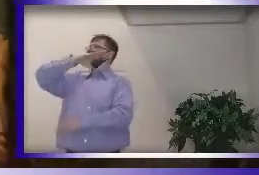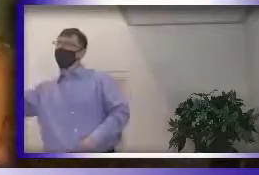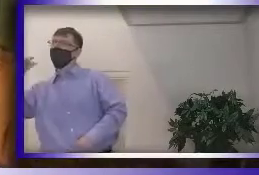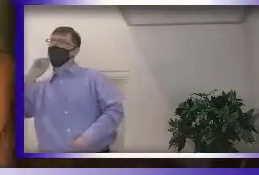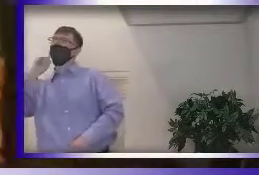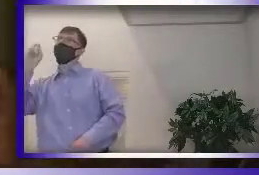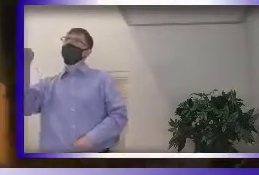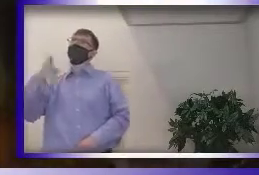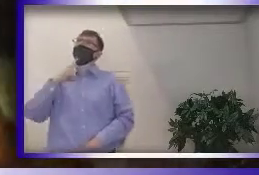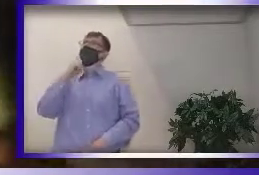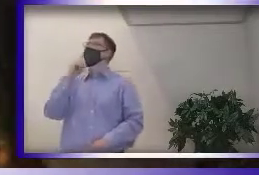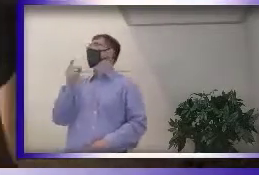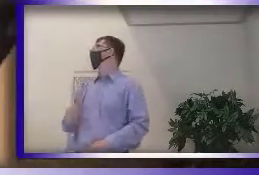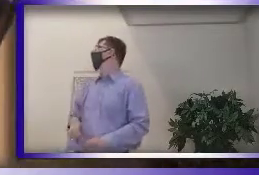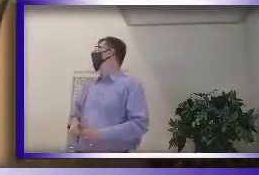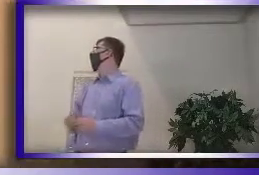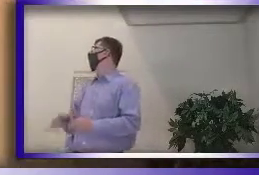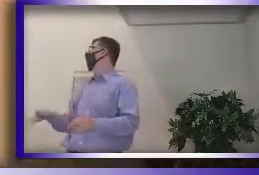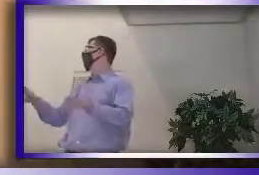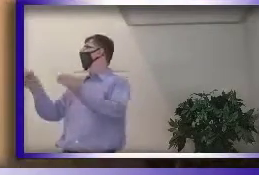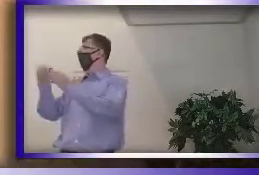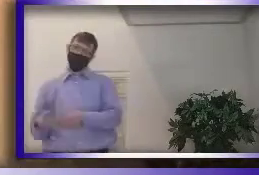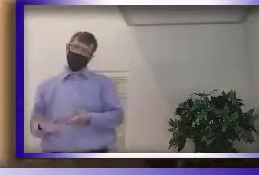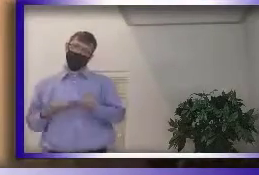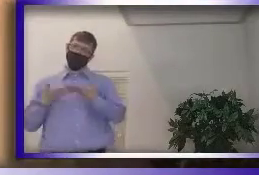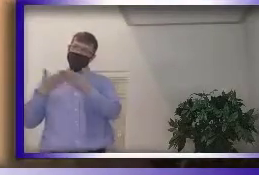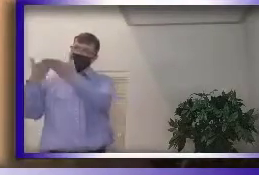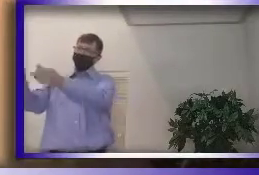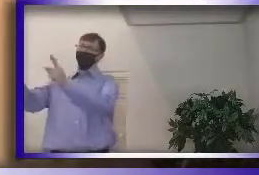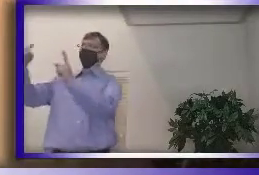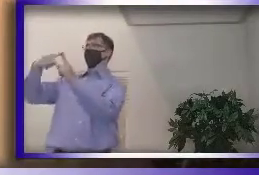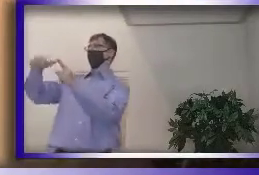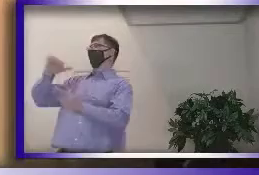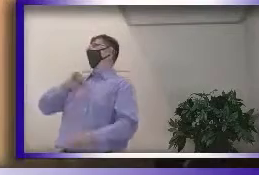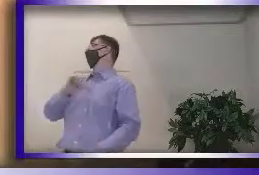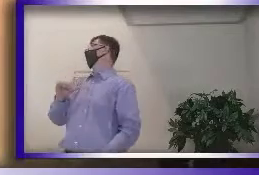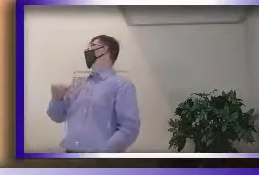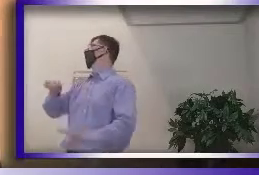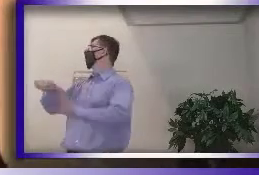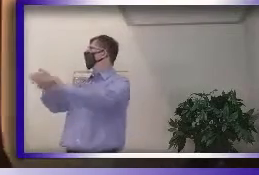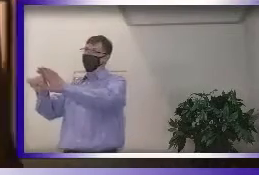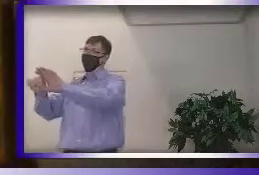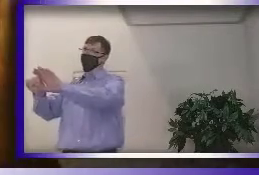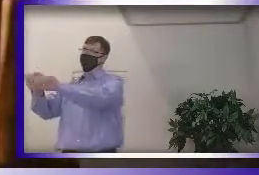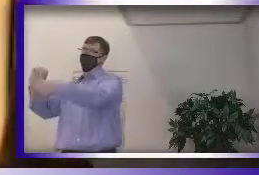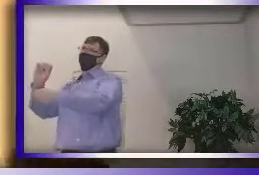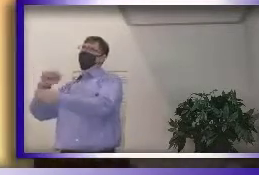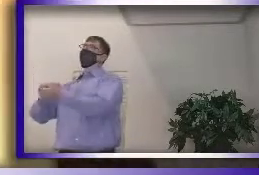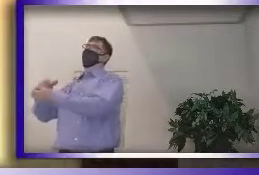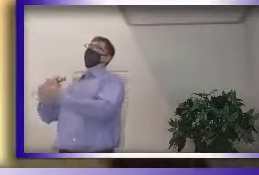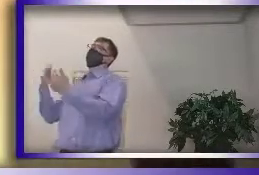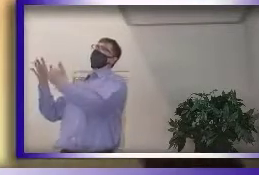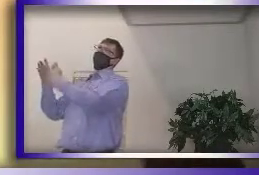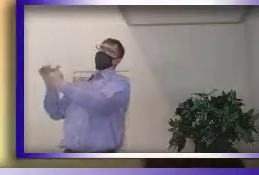there's power in titles. But the title itself